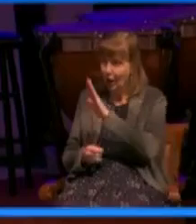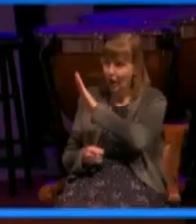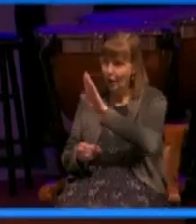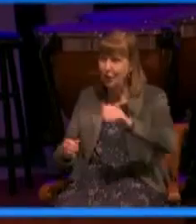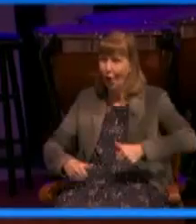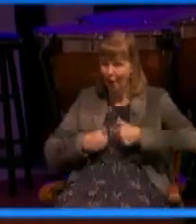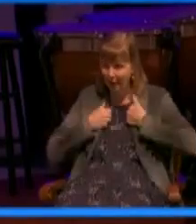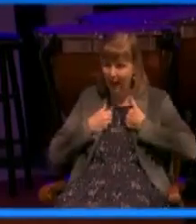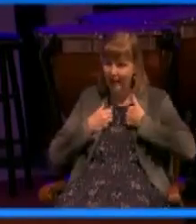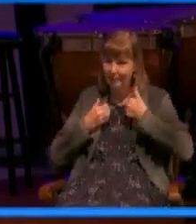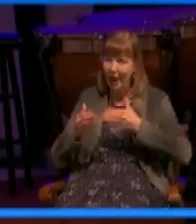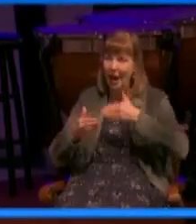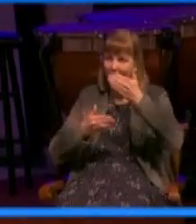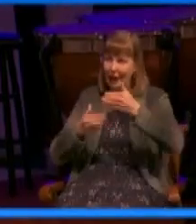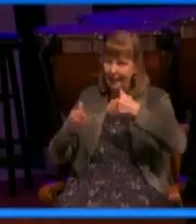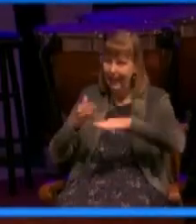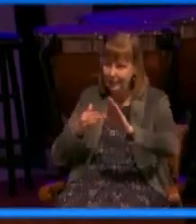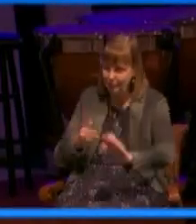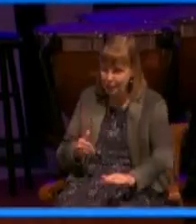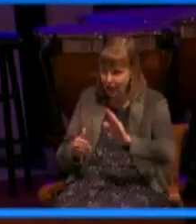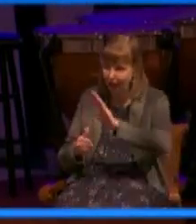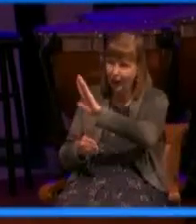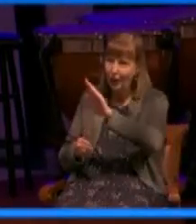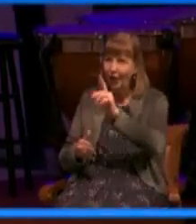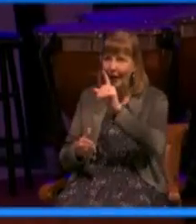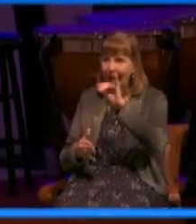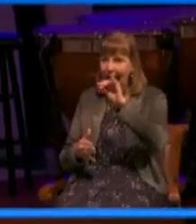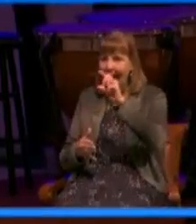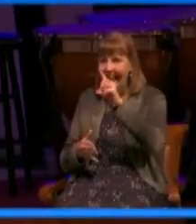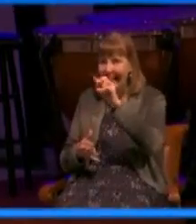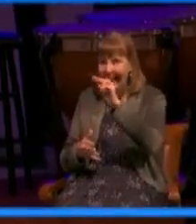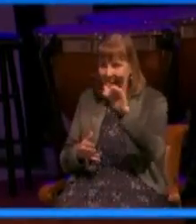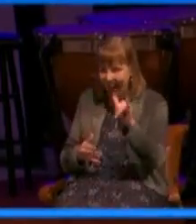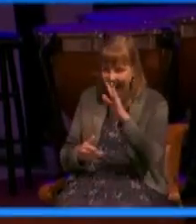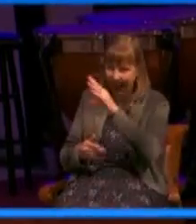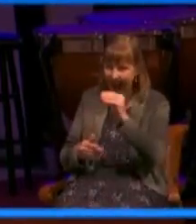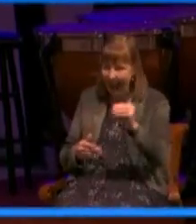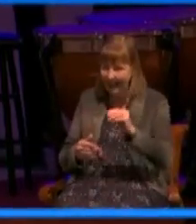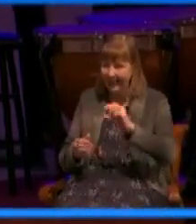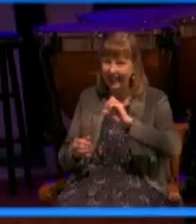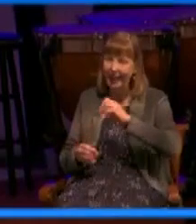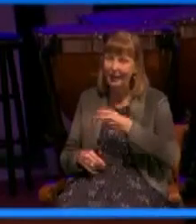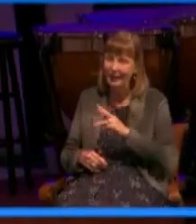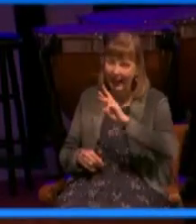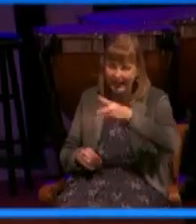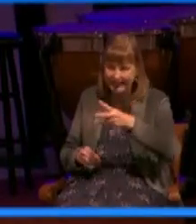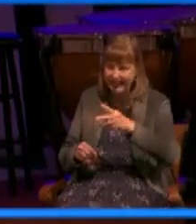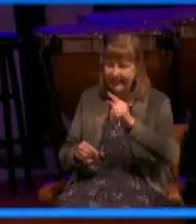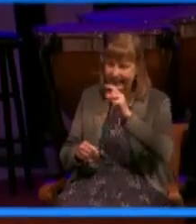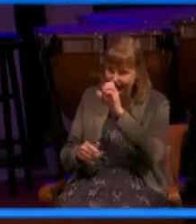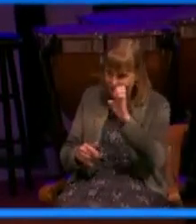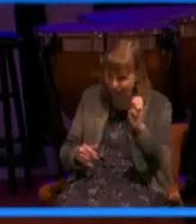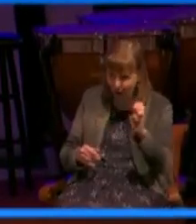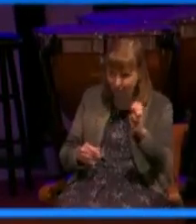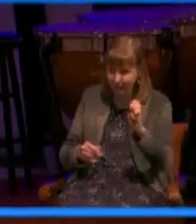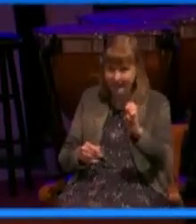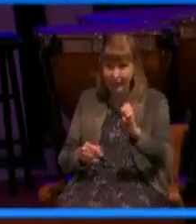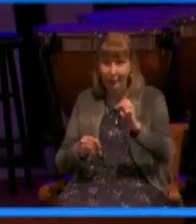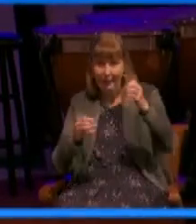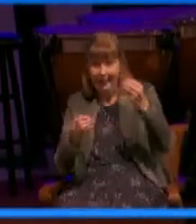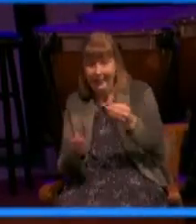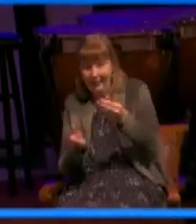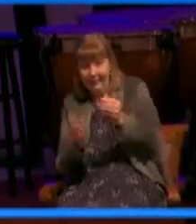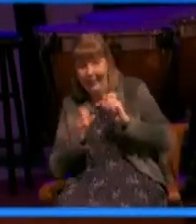third kidney, and your sixth toe in order to get the money. Do you know why you have to do all that? Well, it's because people don't keep their